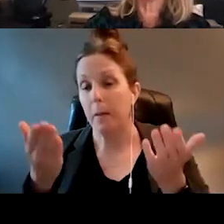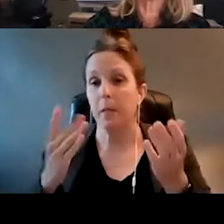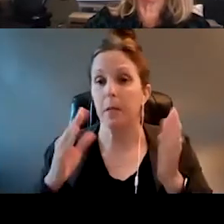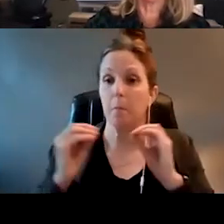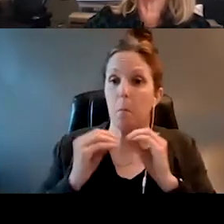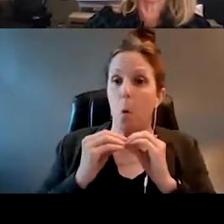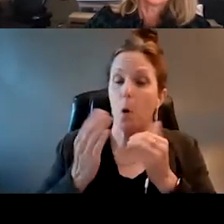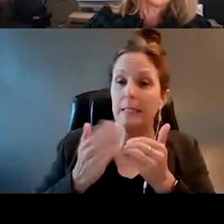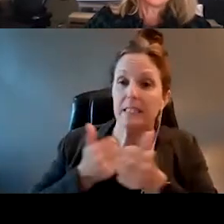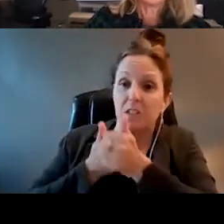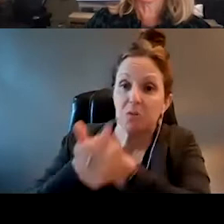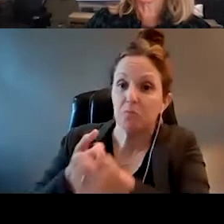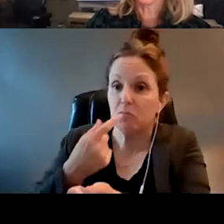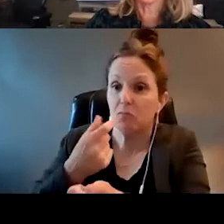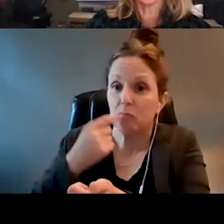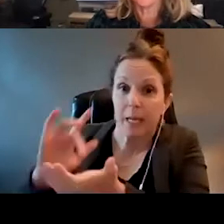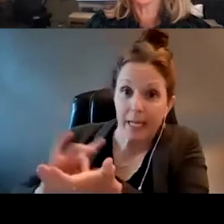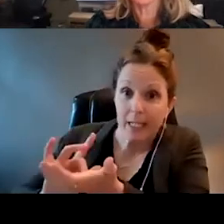rates, right? So